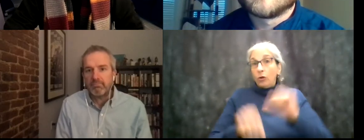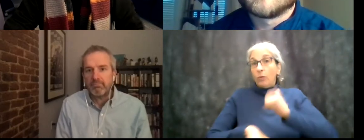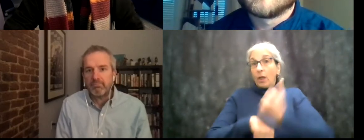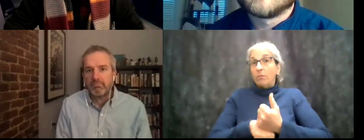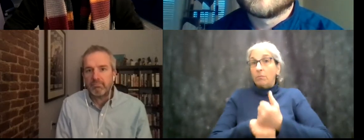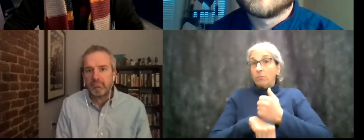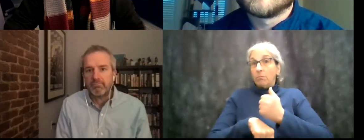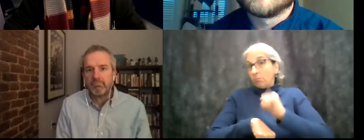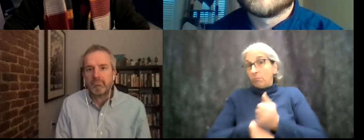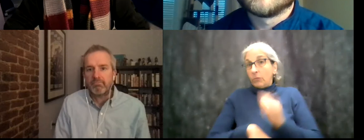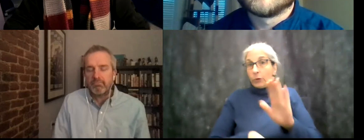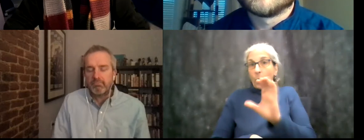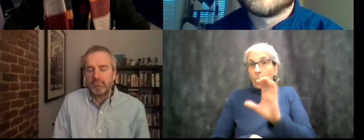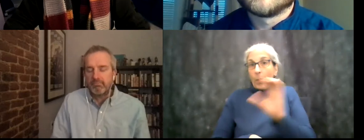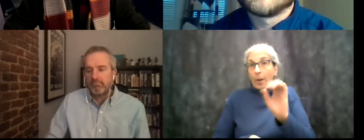to encourage too.